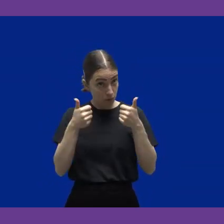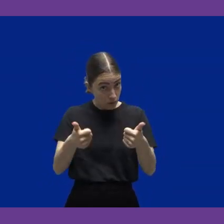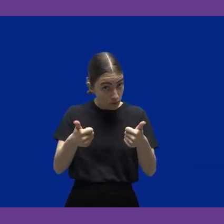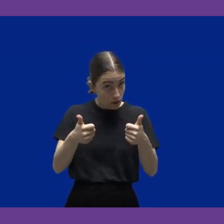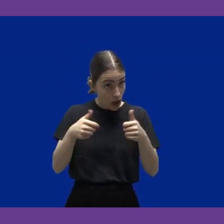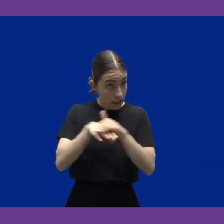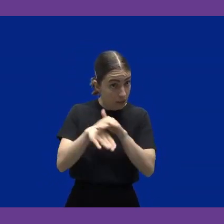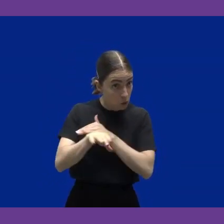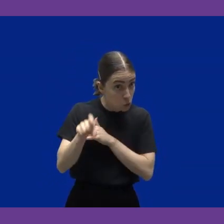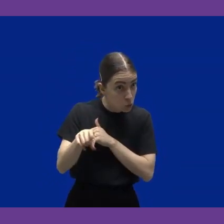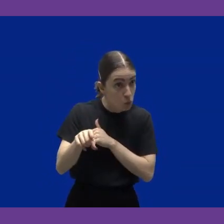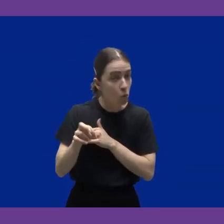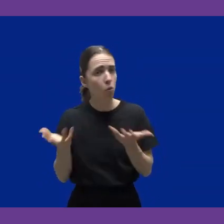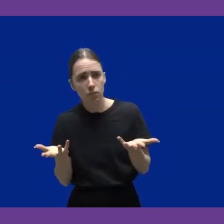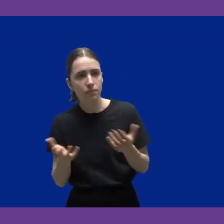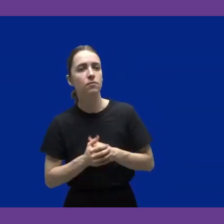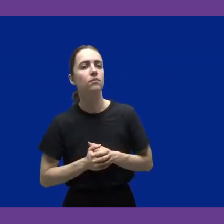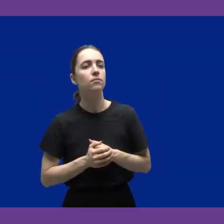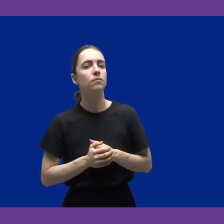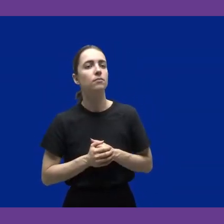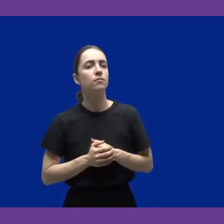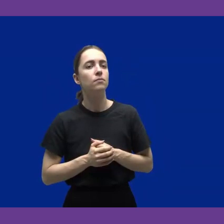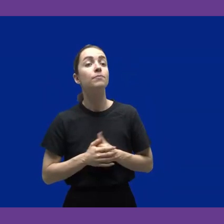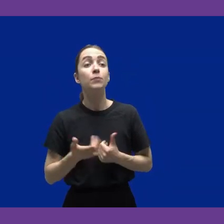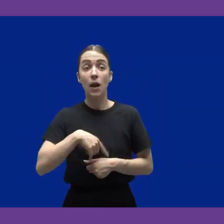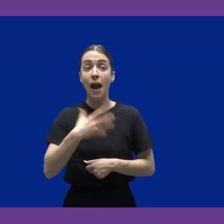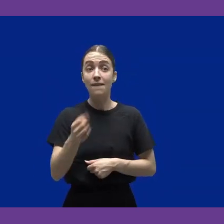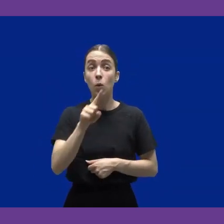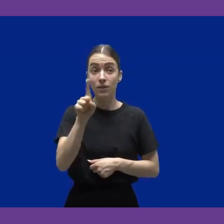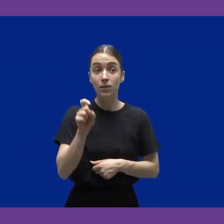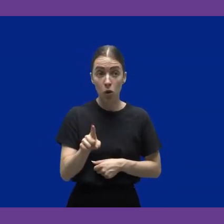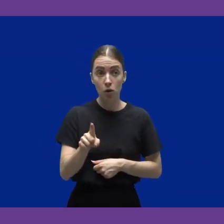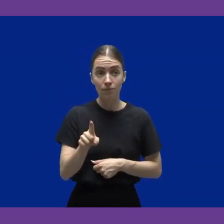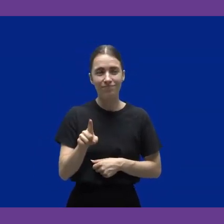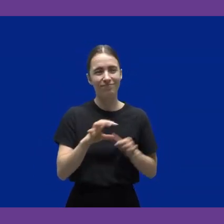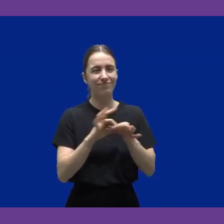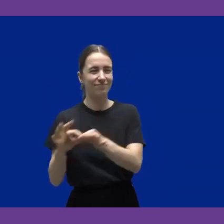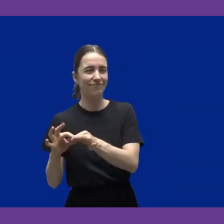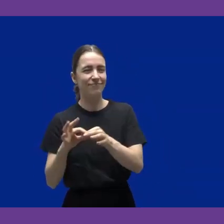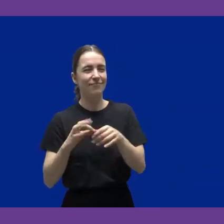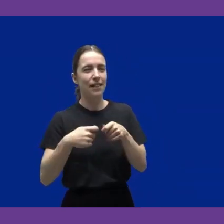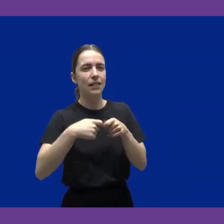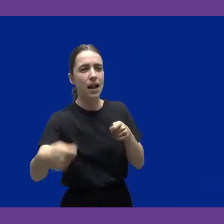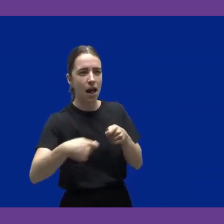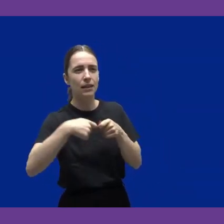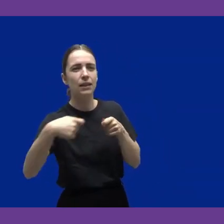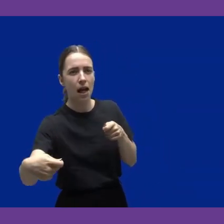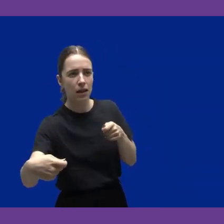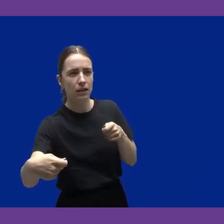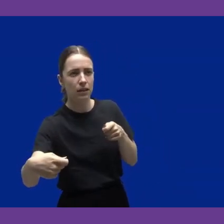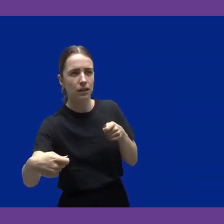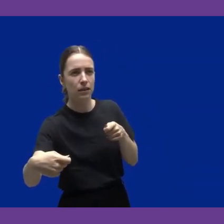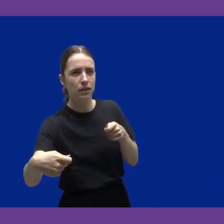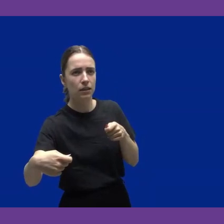with the delays because someone, of course, was cut out because of the power cut. Apologies again. With all the delays, when exactly